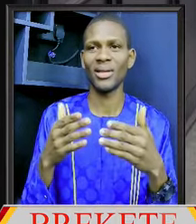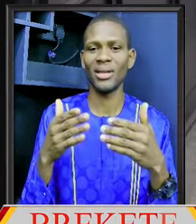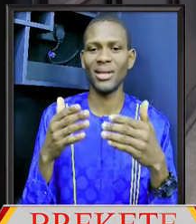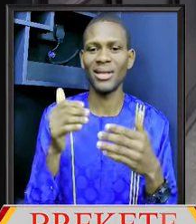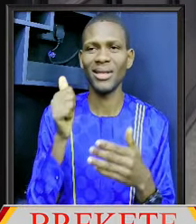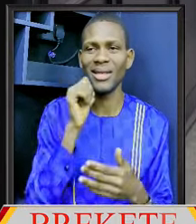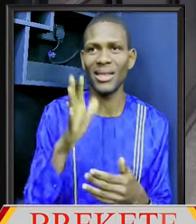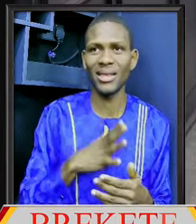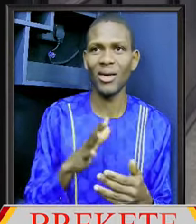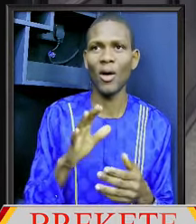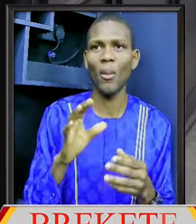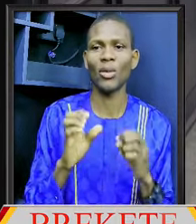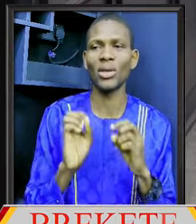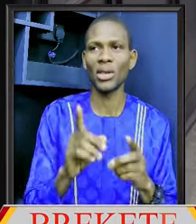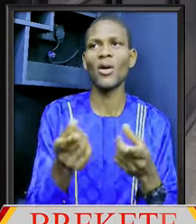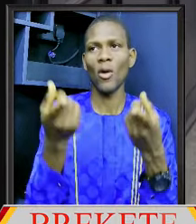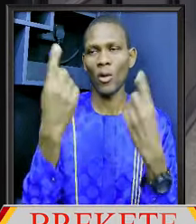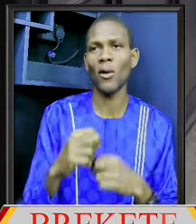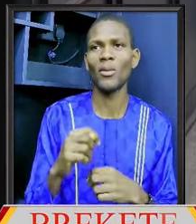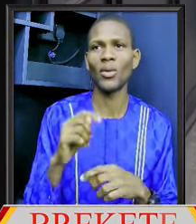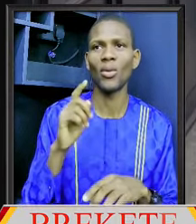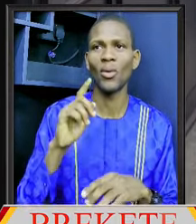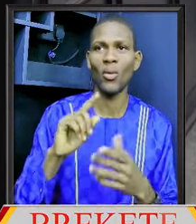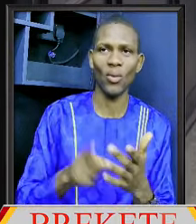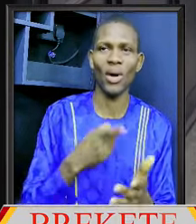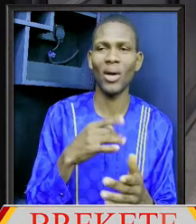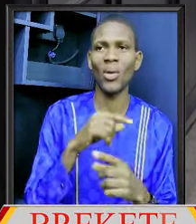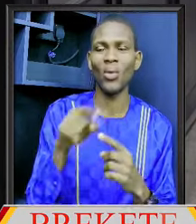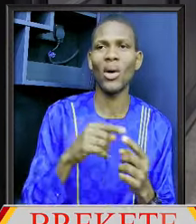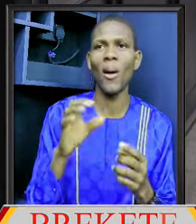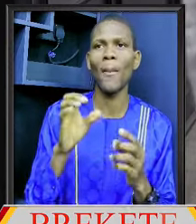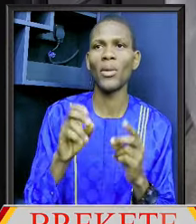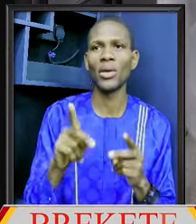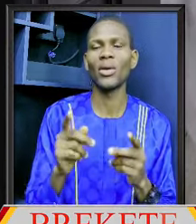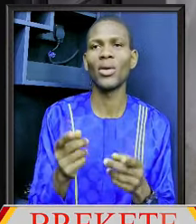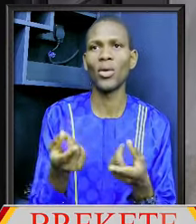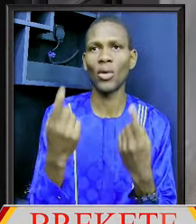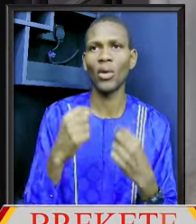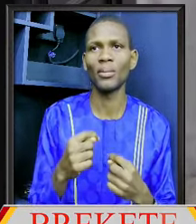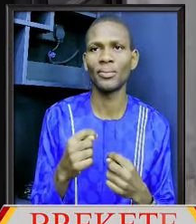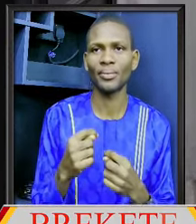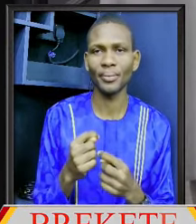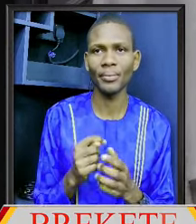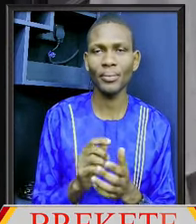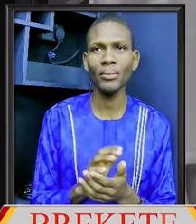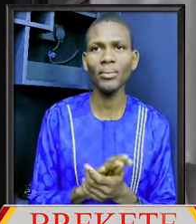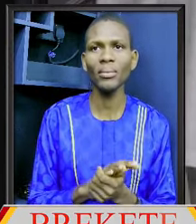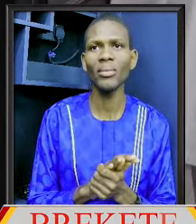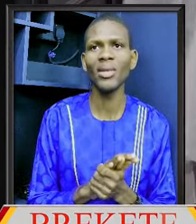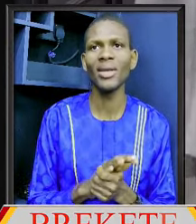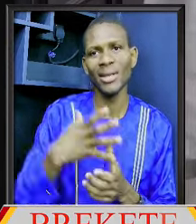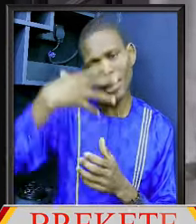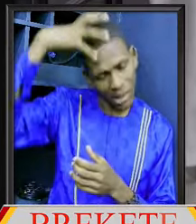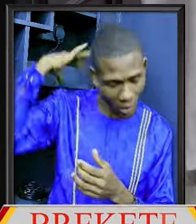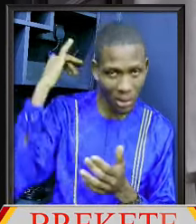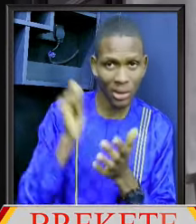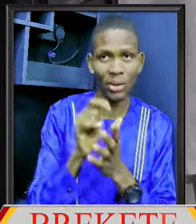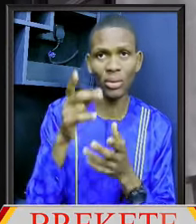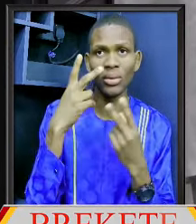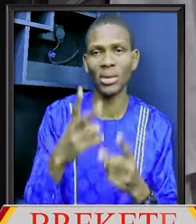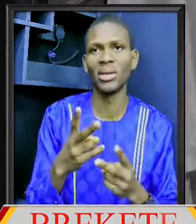Yes. Opportunity comes once. And when opportunity meets. Wait, sir. We go continue. Lie your own at the